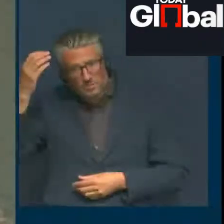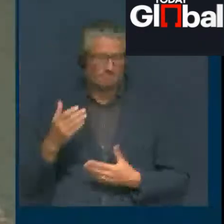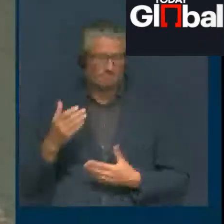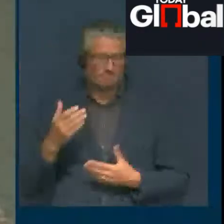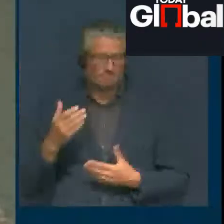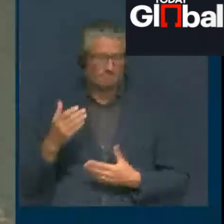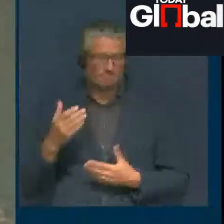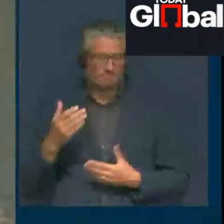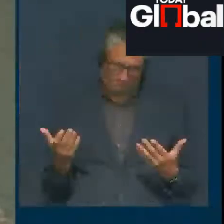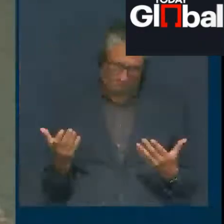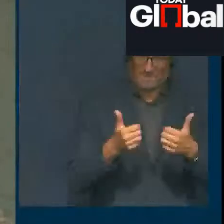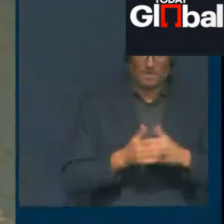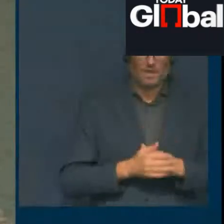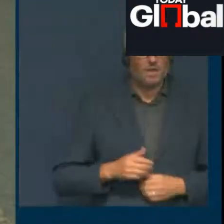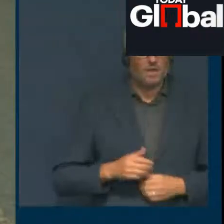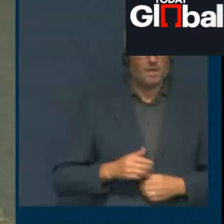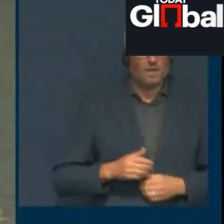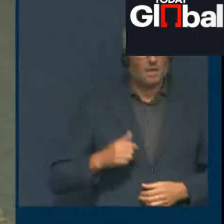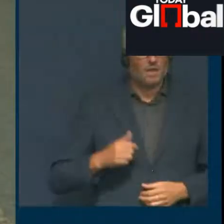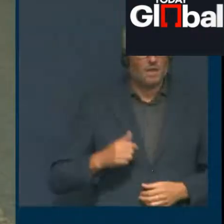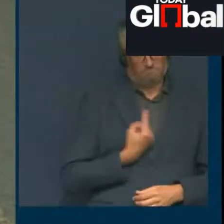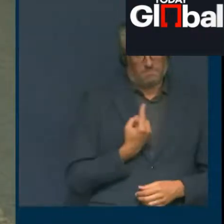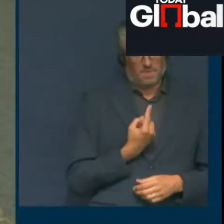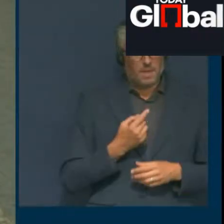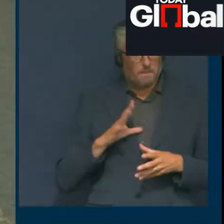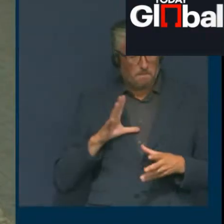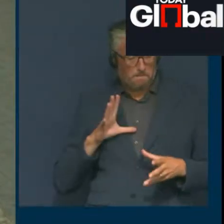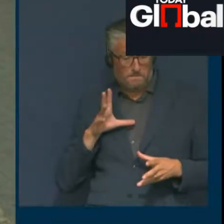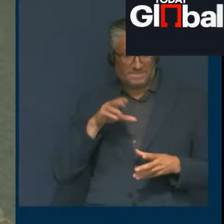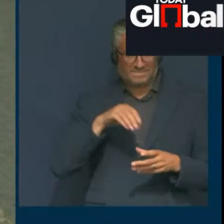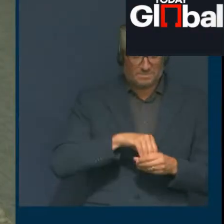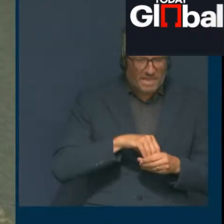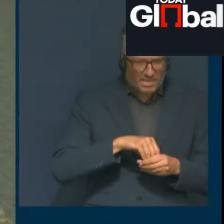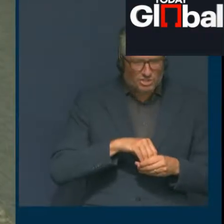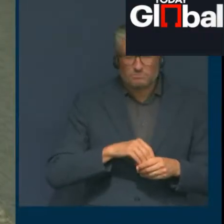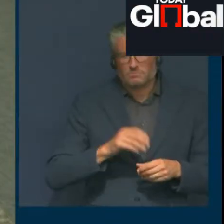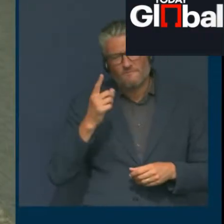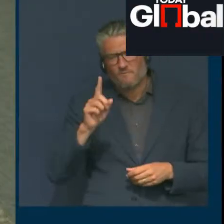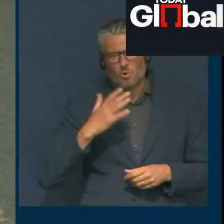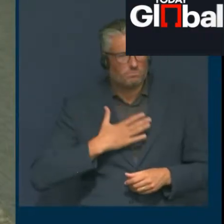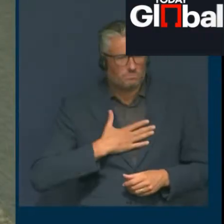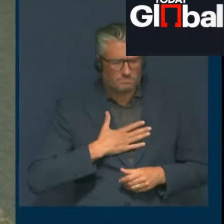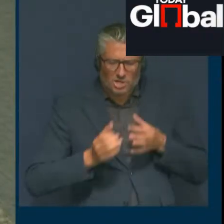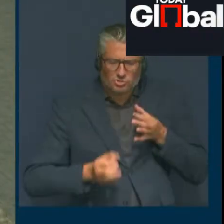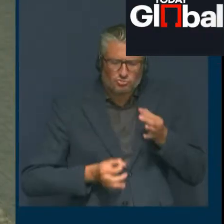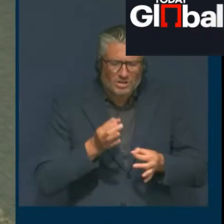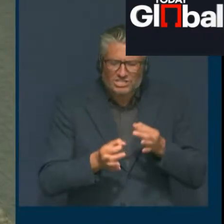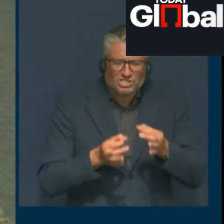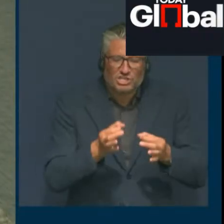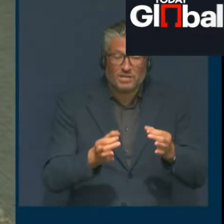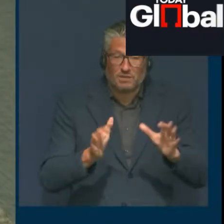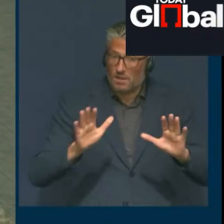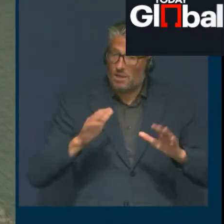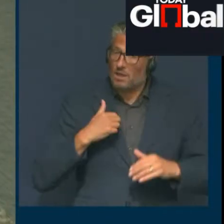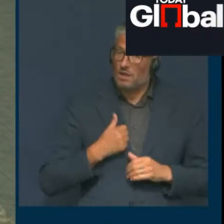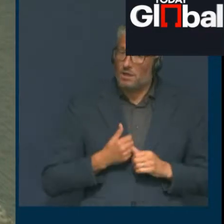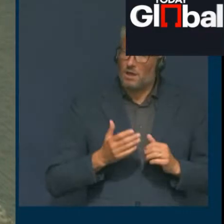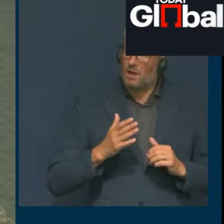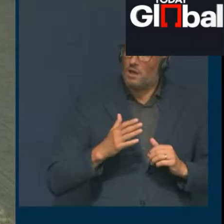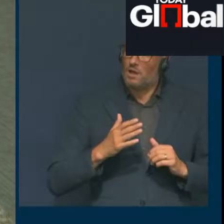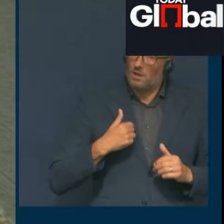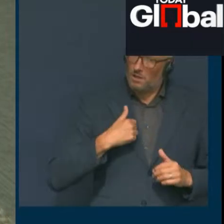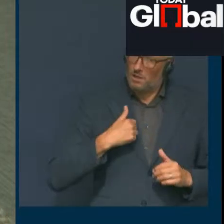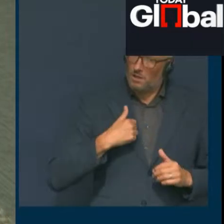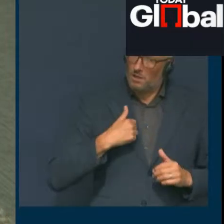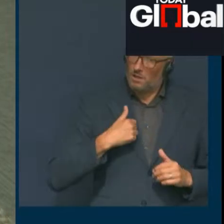our participation in the strategies of persons with disabilities, I would like to point out that we took